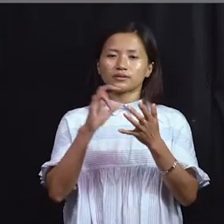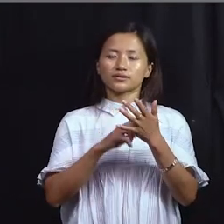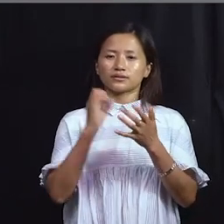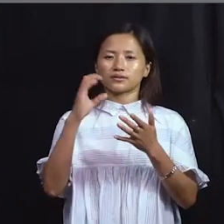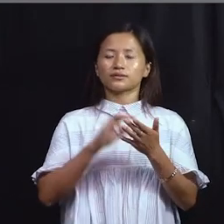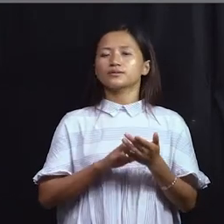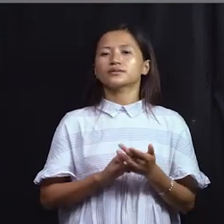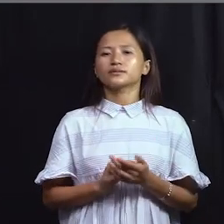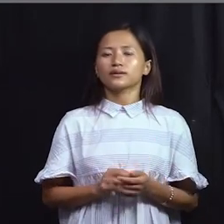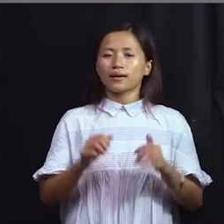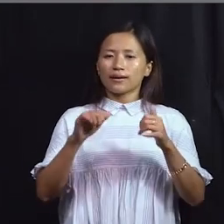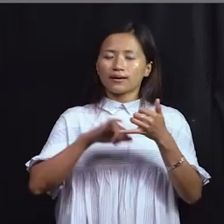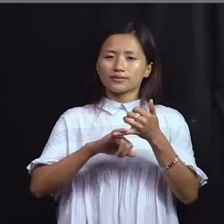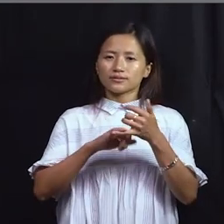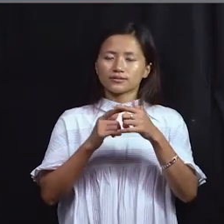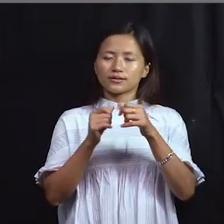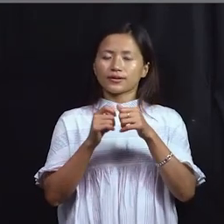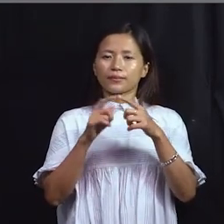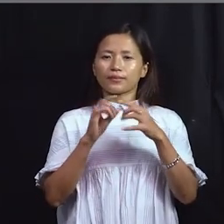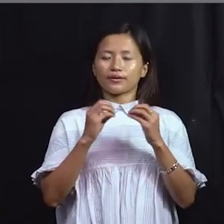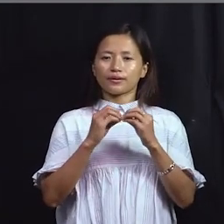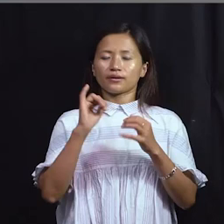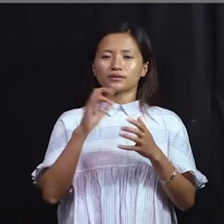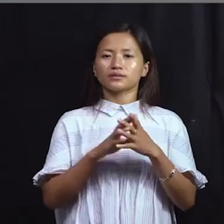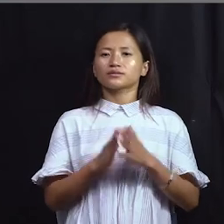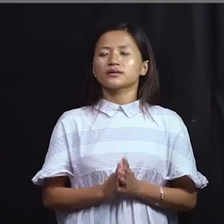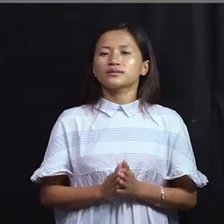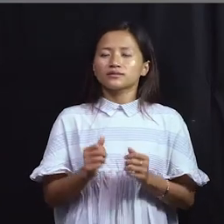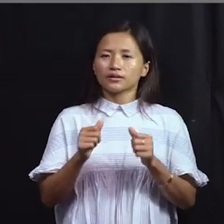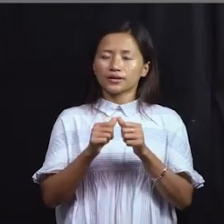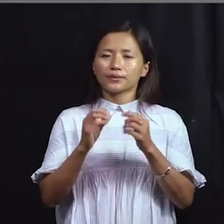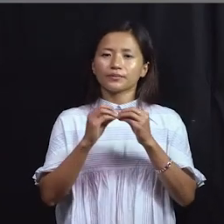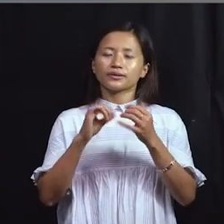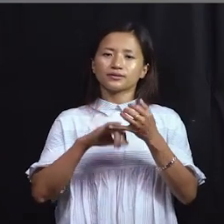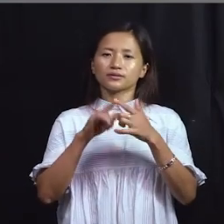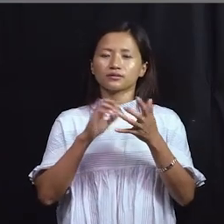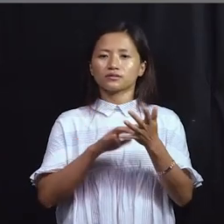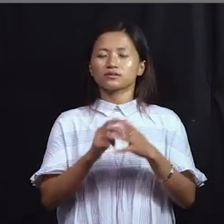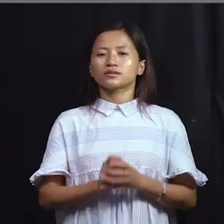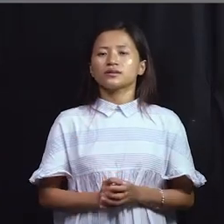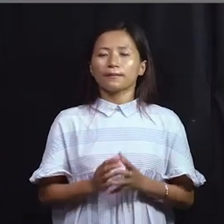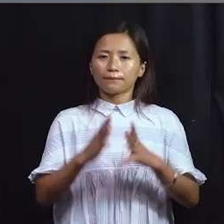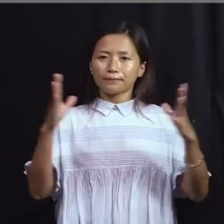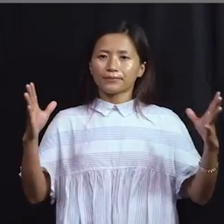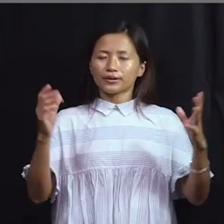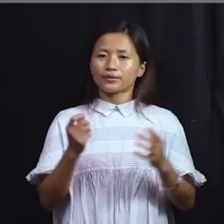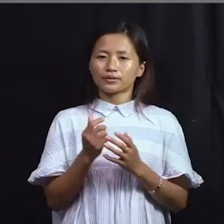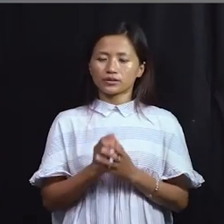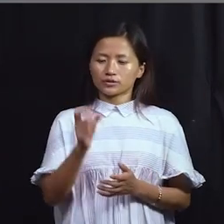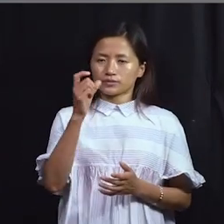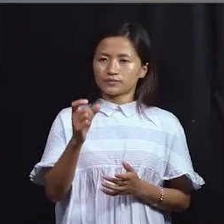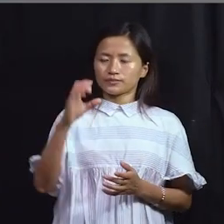It simply means absence of large or big fluctuations of prices in the